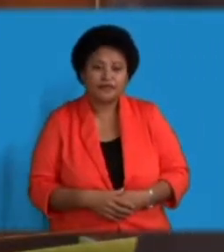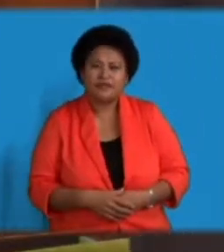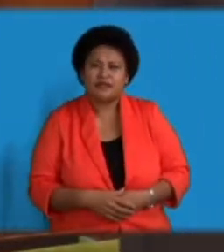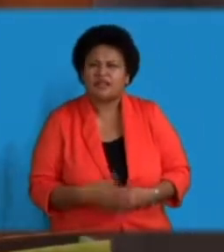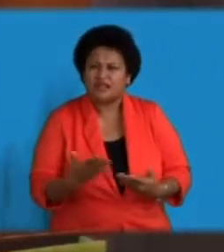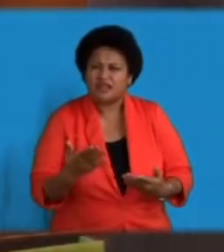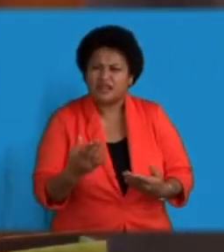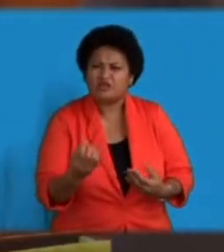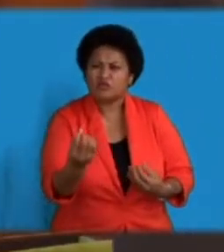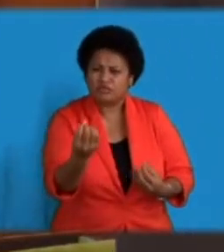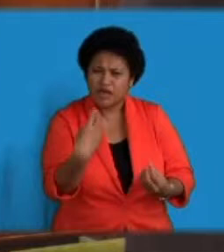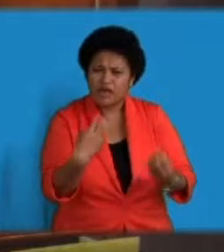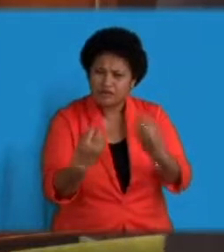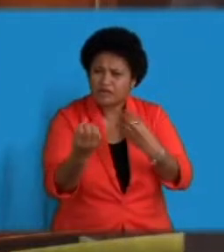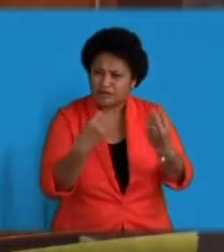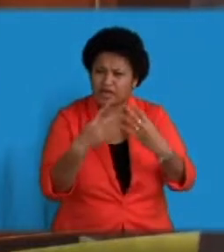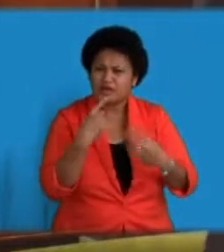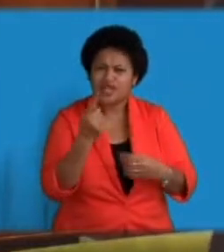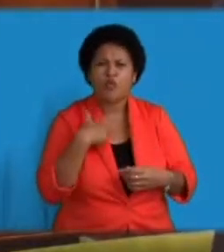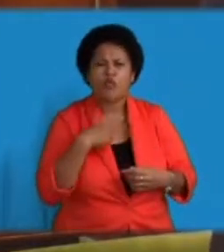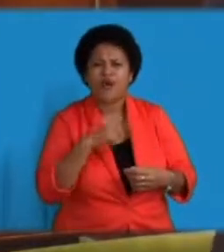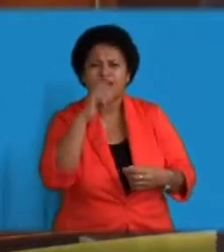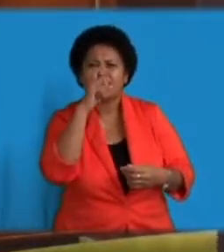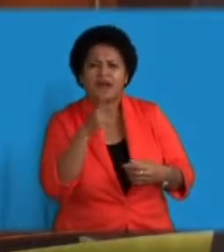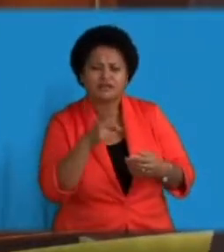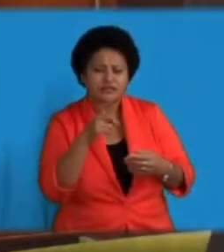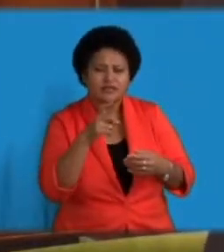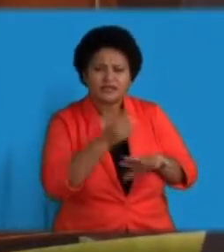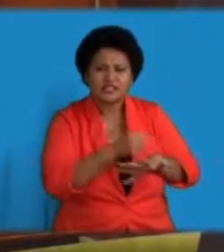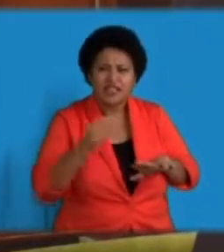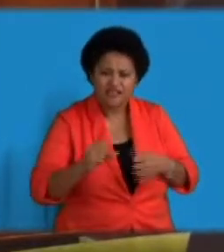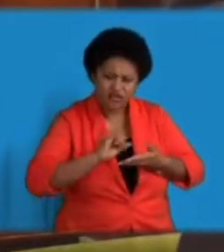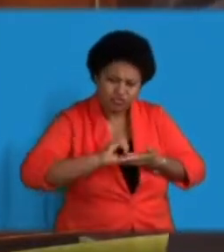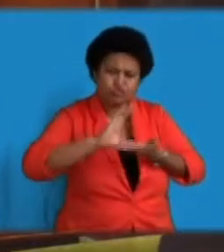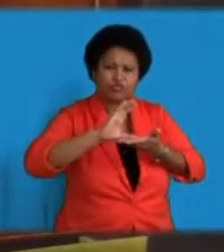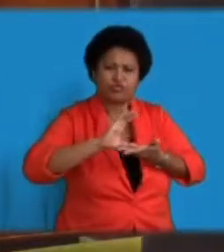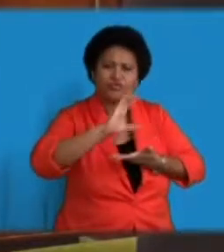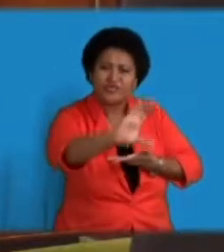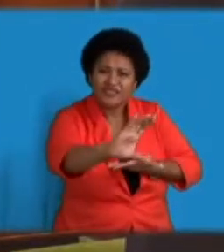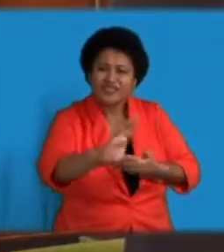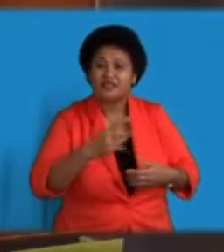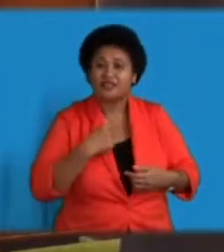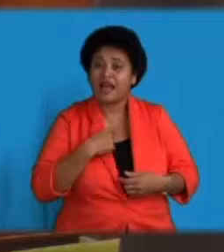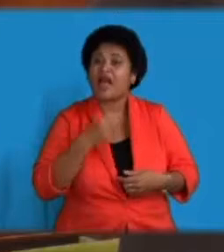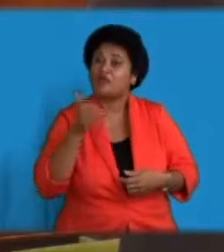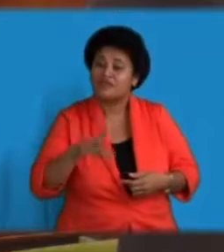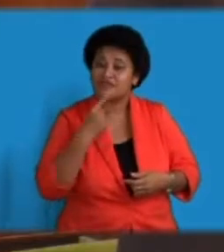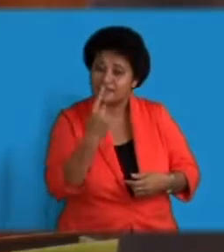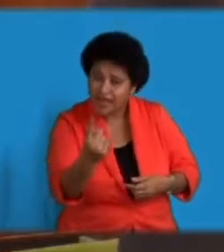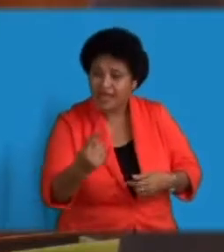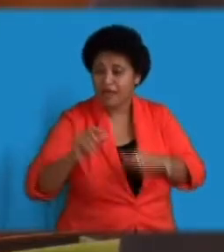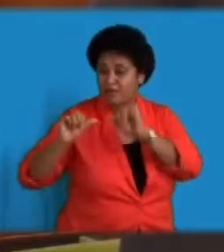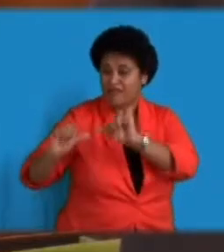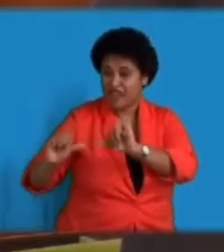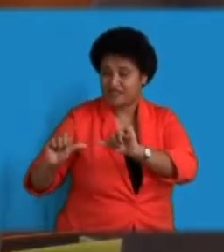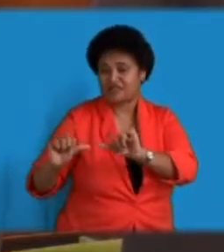government allocate more funds? I don't hear from the other side how they can educate our people. I've said prevention is better than cure.